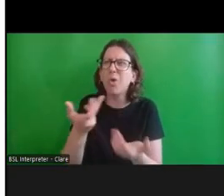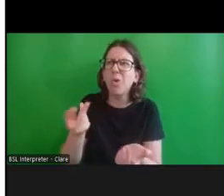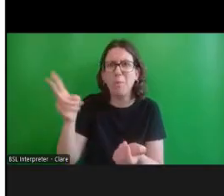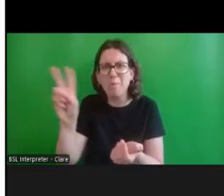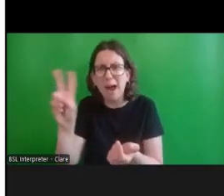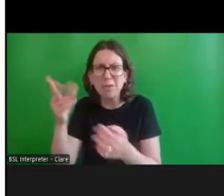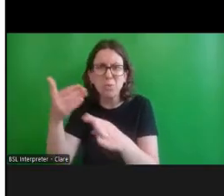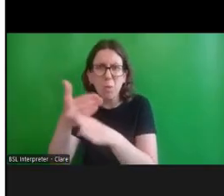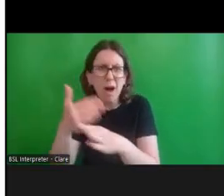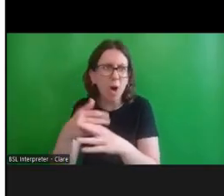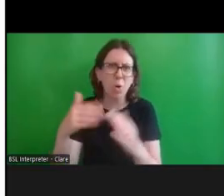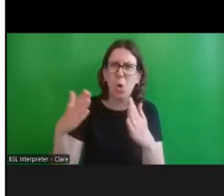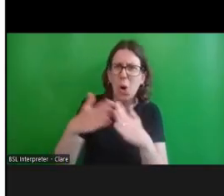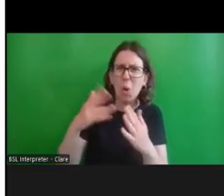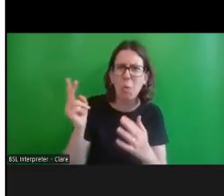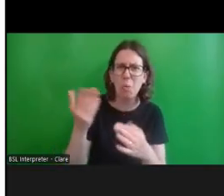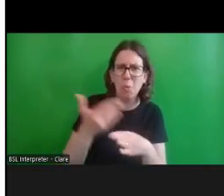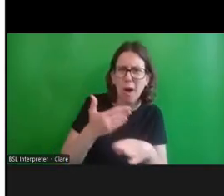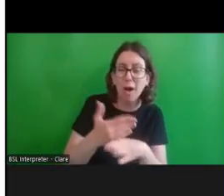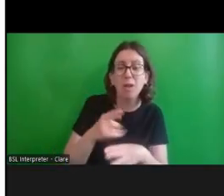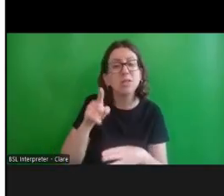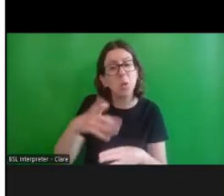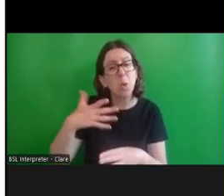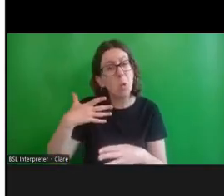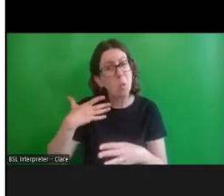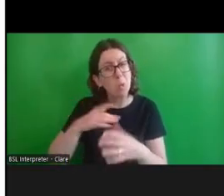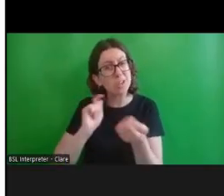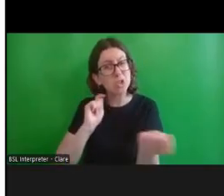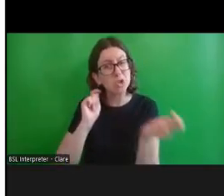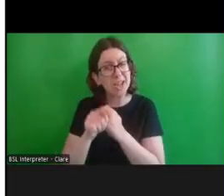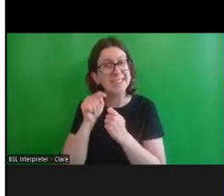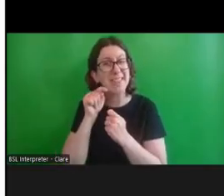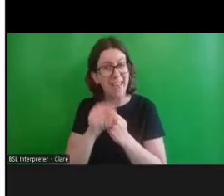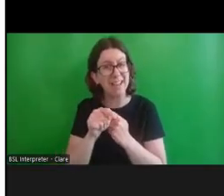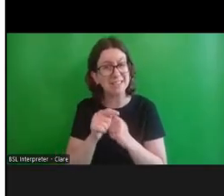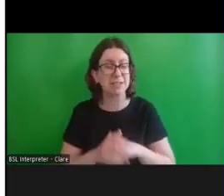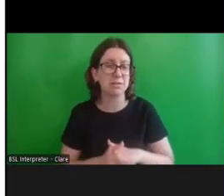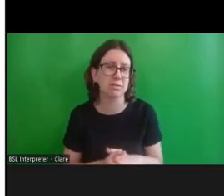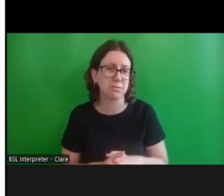And so that is a key issue we want to overcome, that perception that reading is a chore.